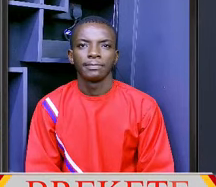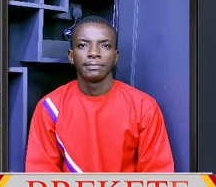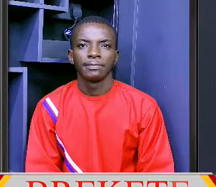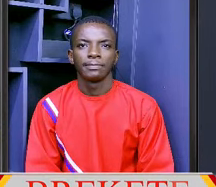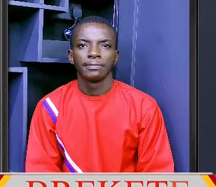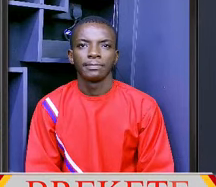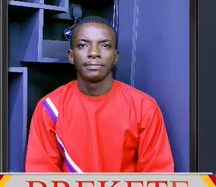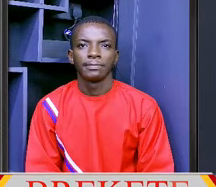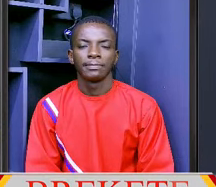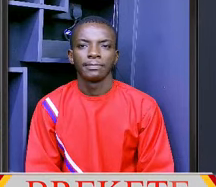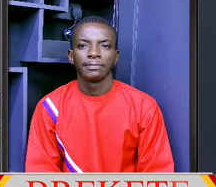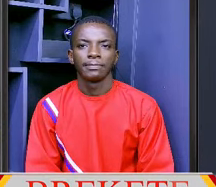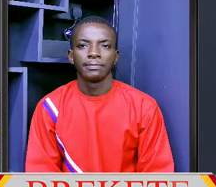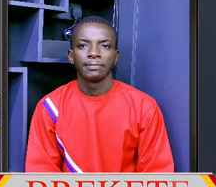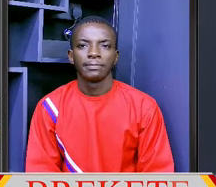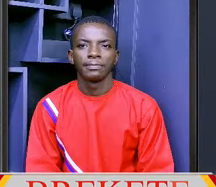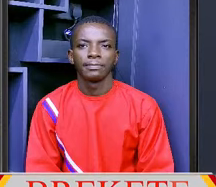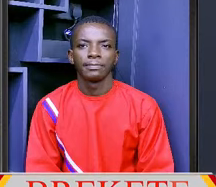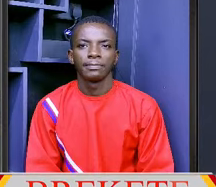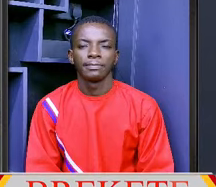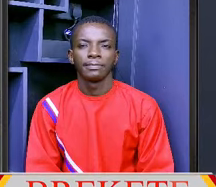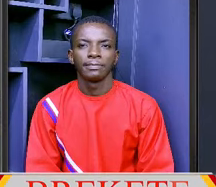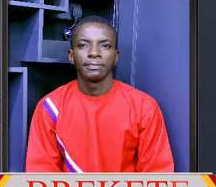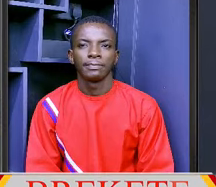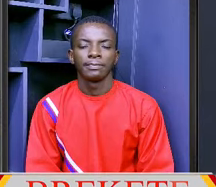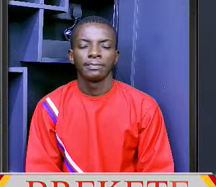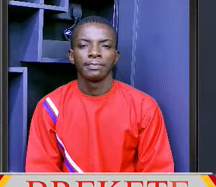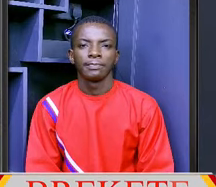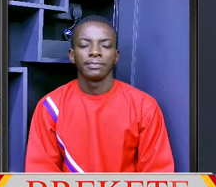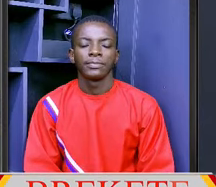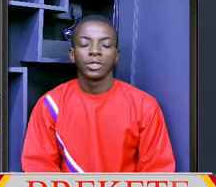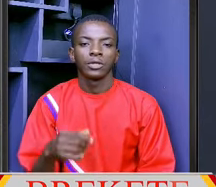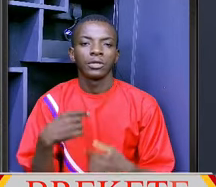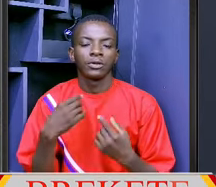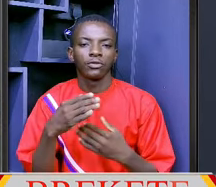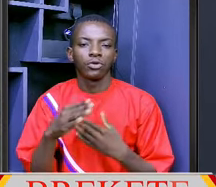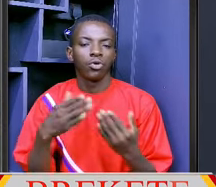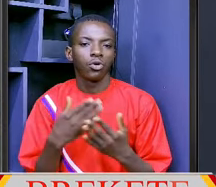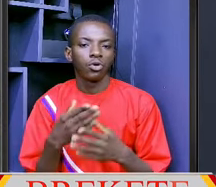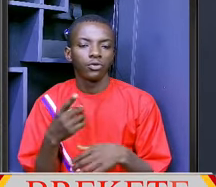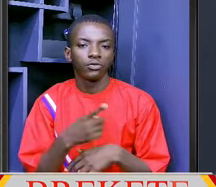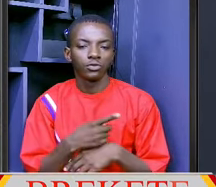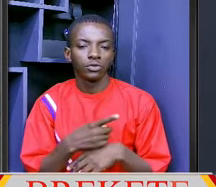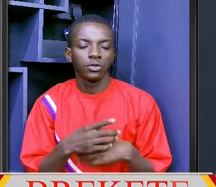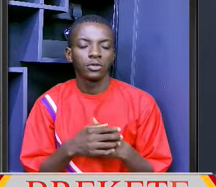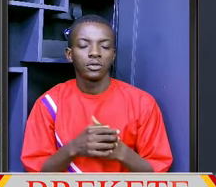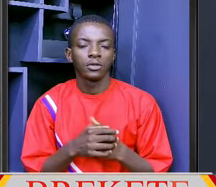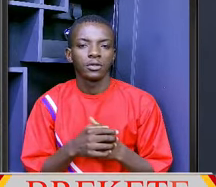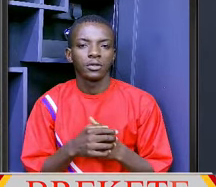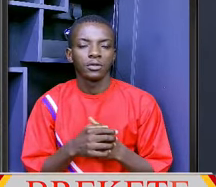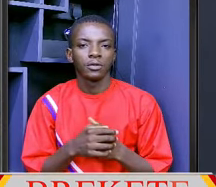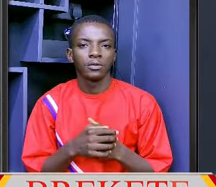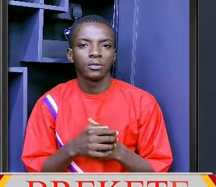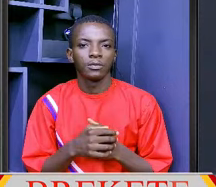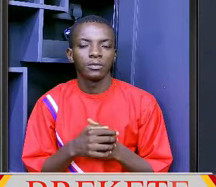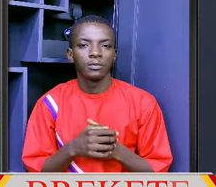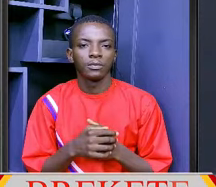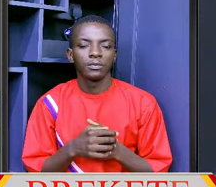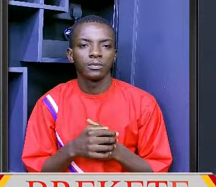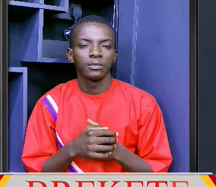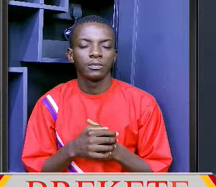Ogasa. Yes, sir. I'm giving you people the whole of today. They will call him. I'm giving you my word,